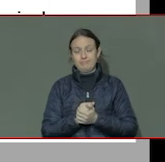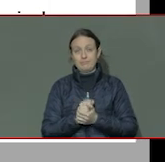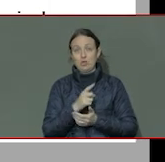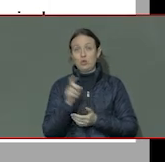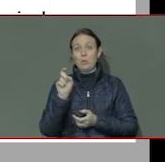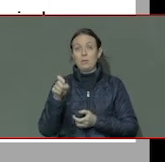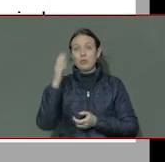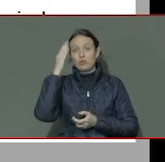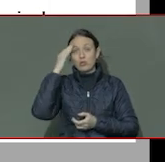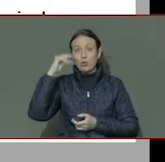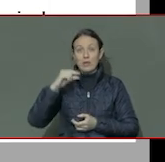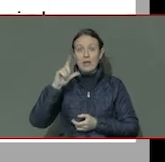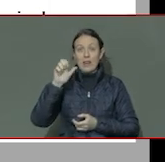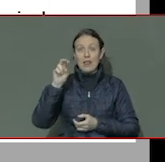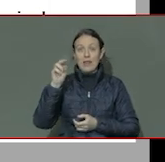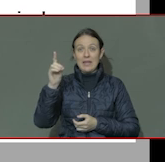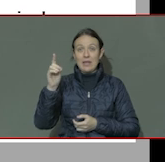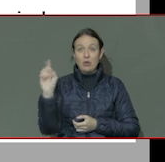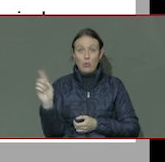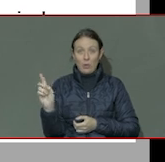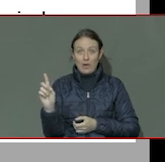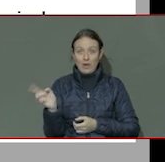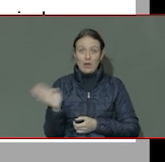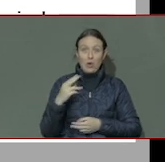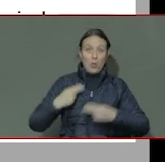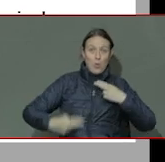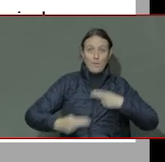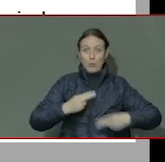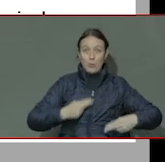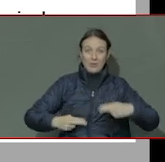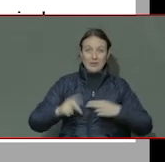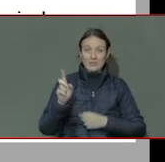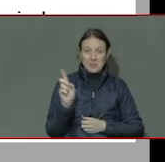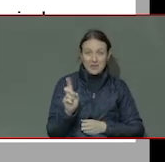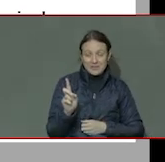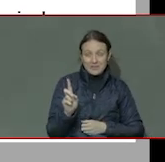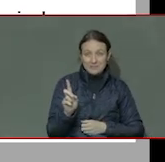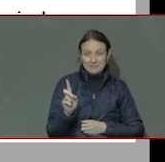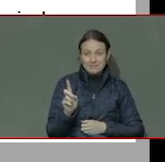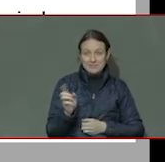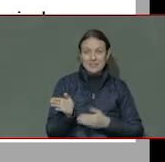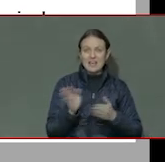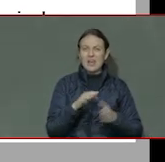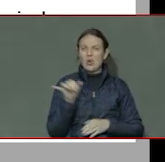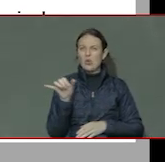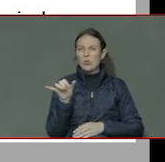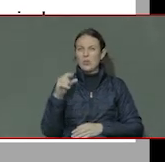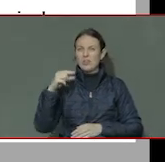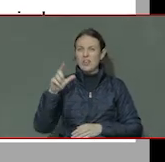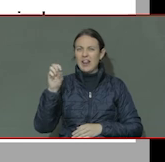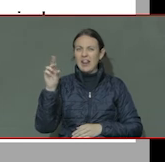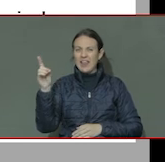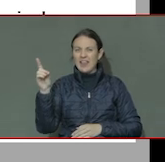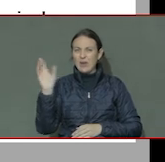what a gland is, what a hormone is. We want you to know which glands are going to